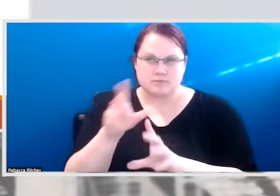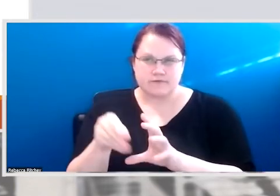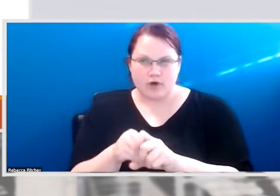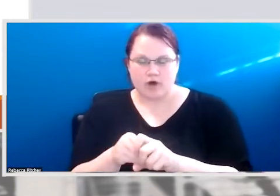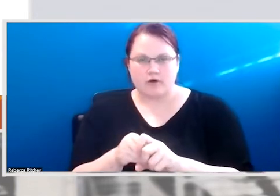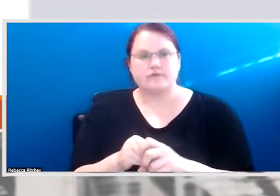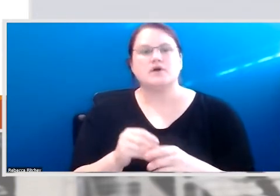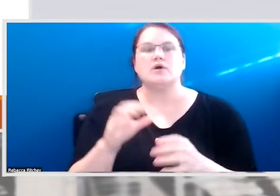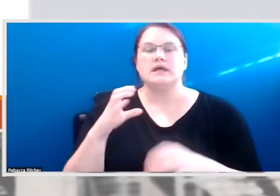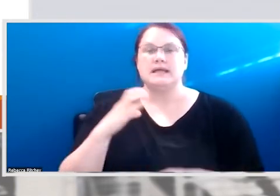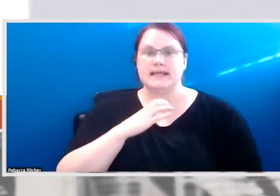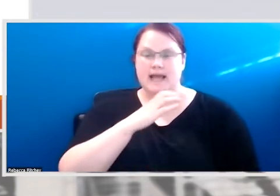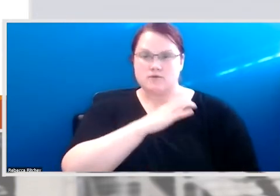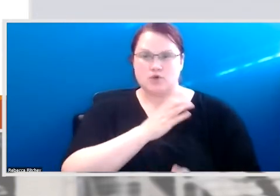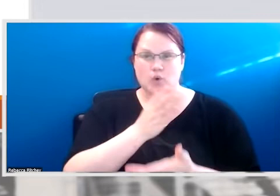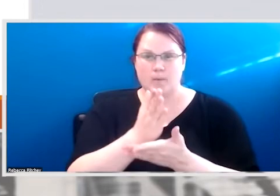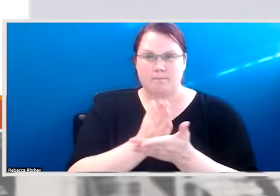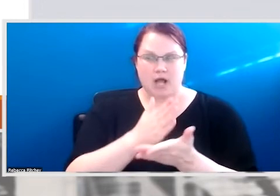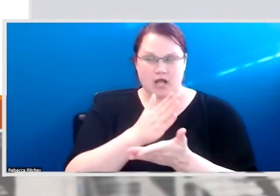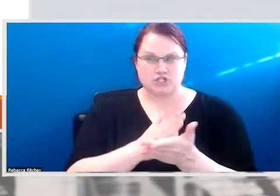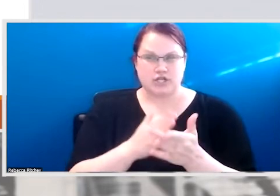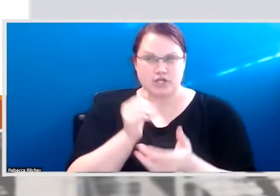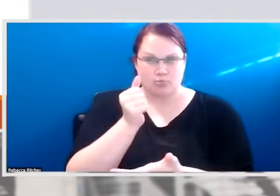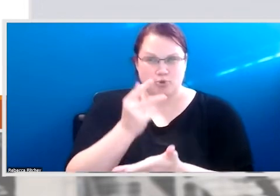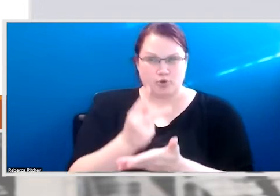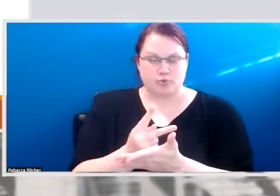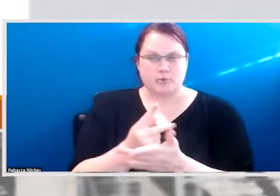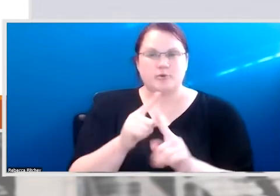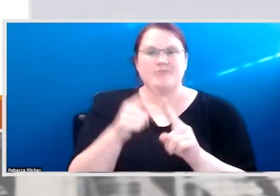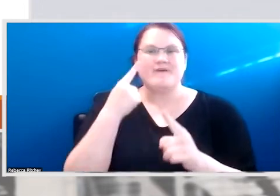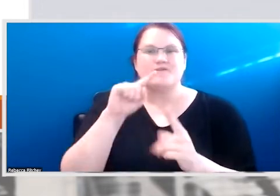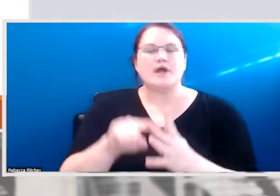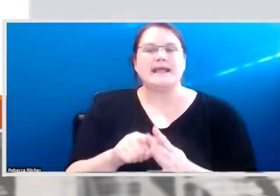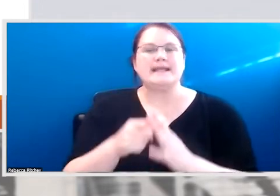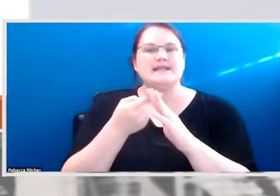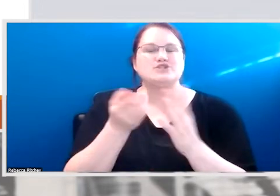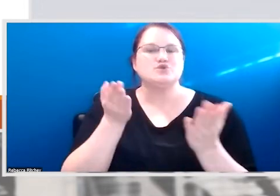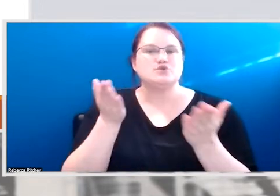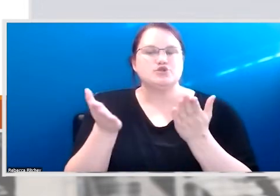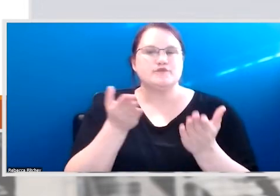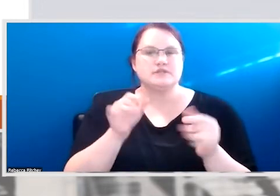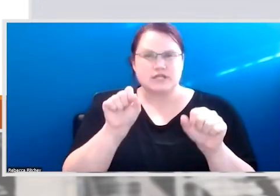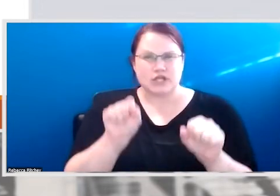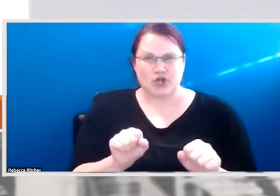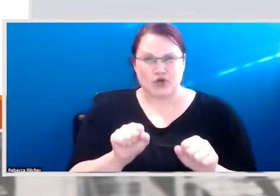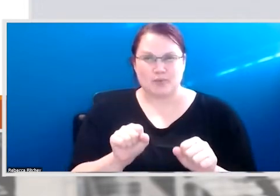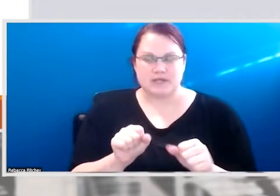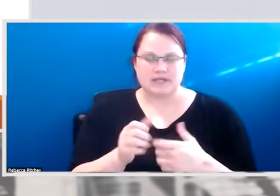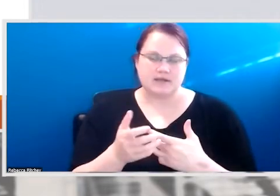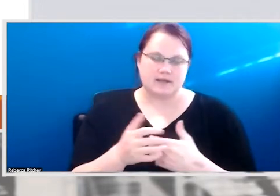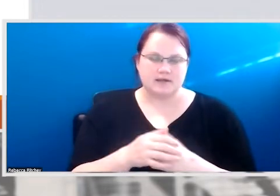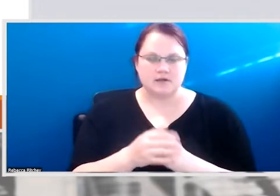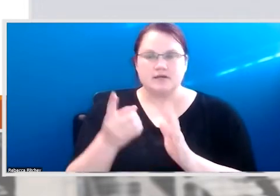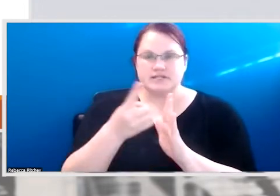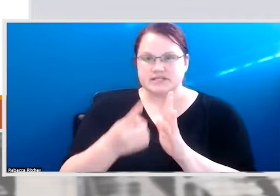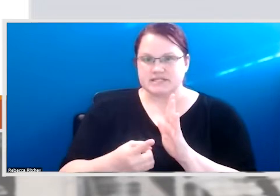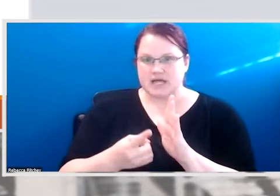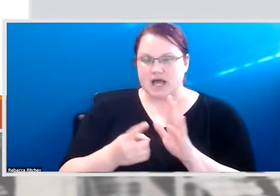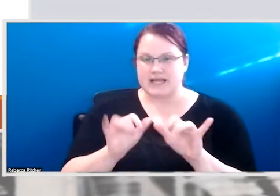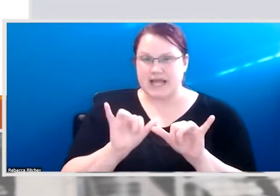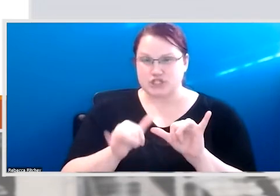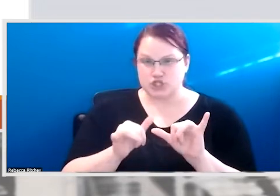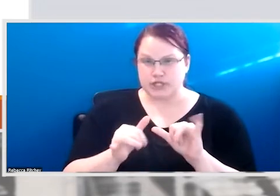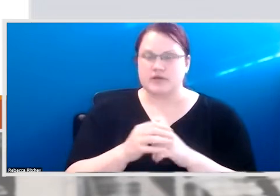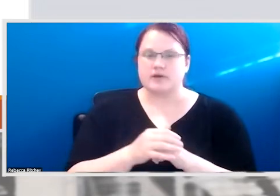get a council budget approval, but it will be for initial services. Those services could be design and engineering. They could